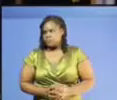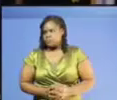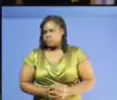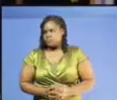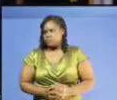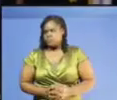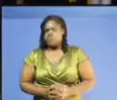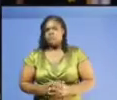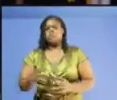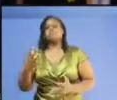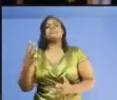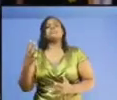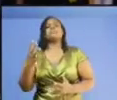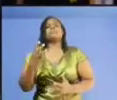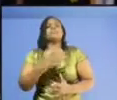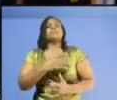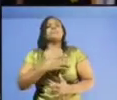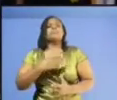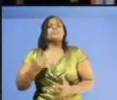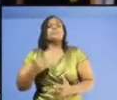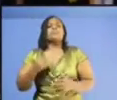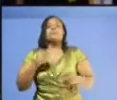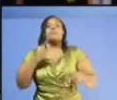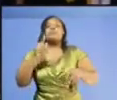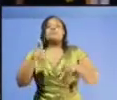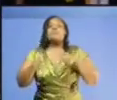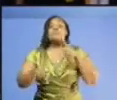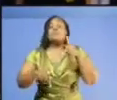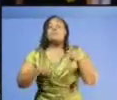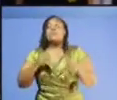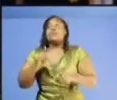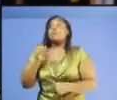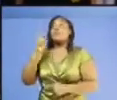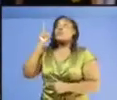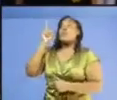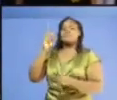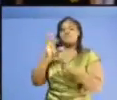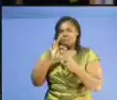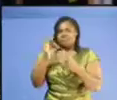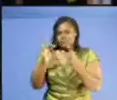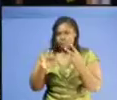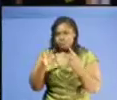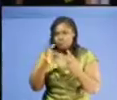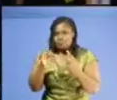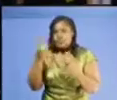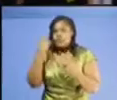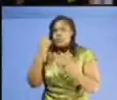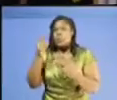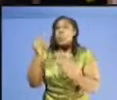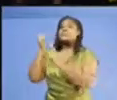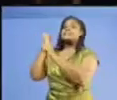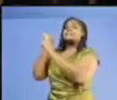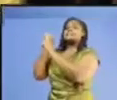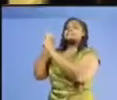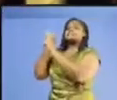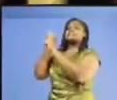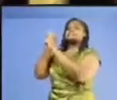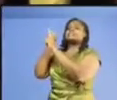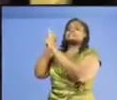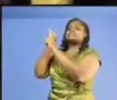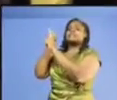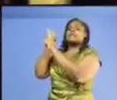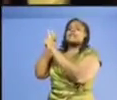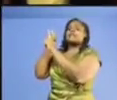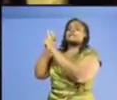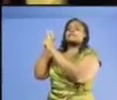and the people whom he hath chosen for his own